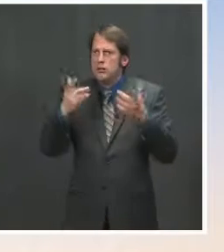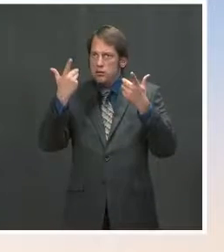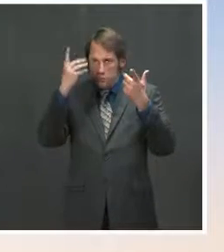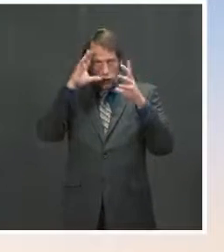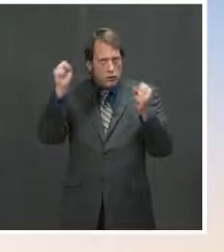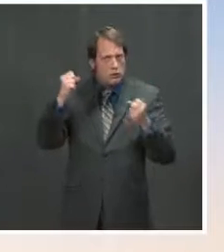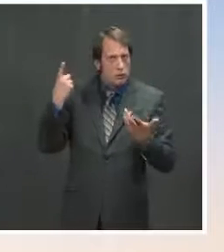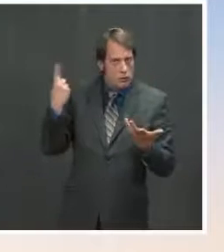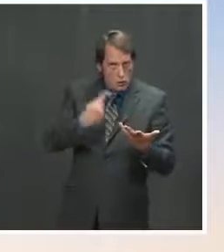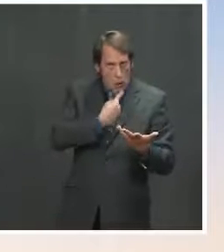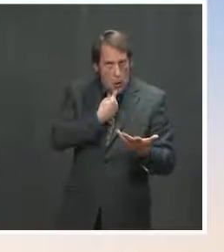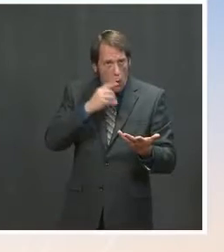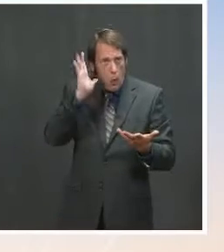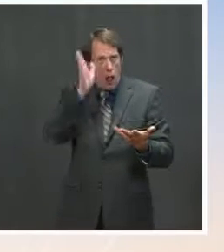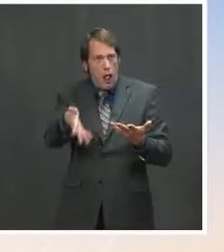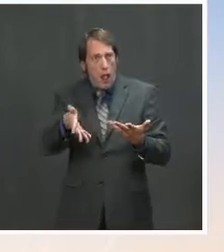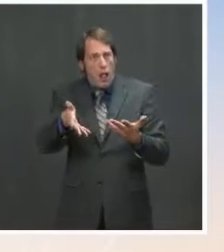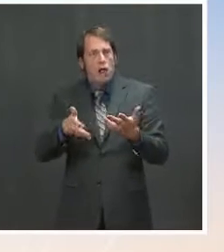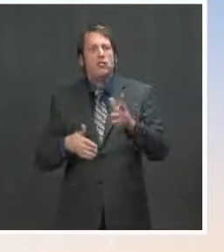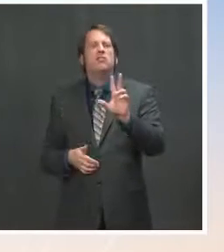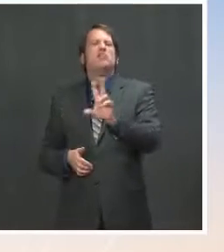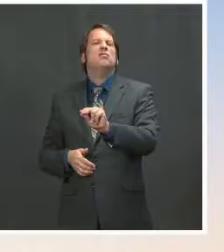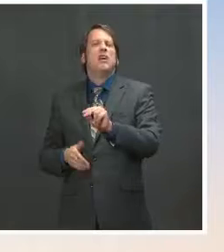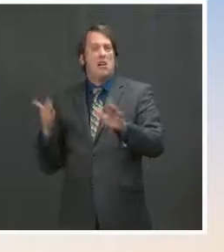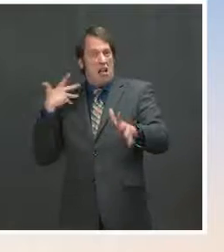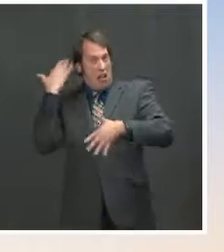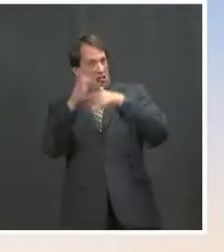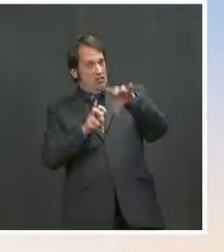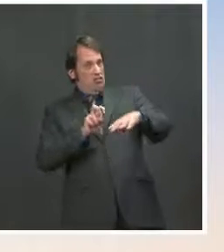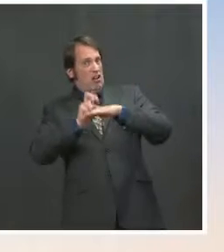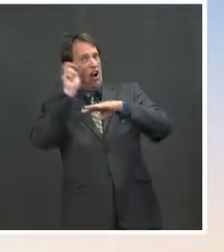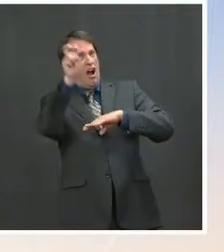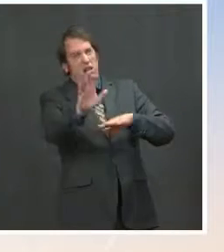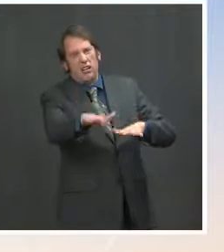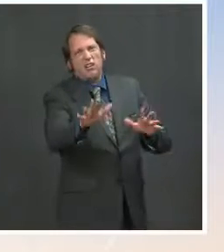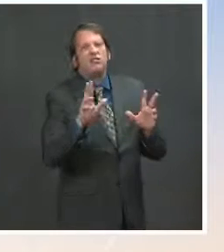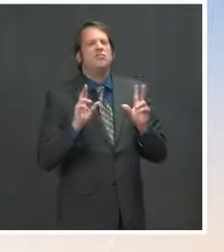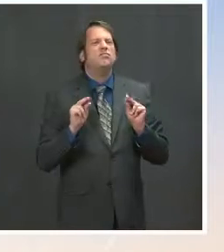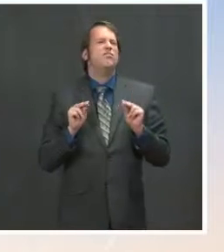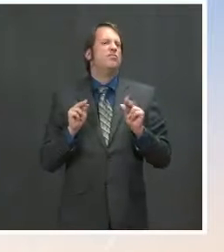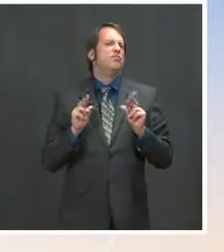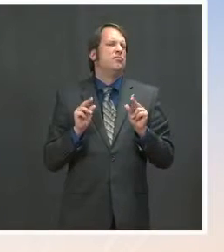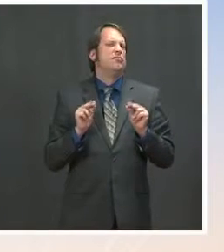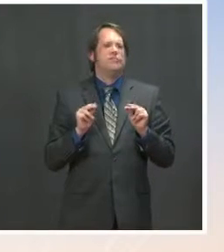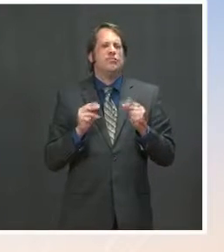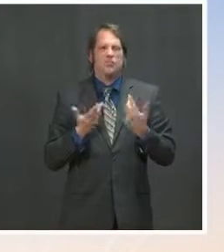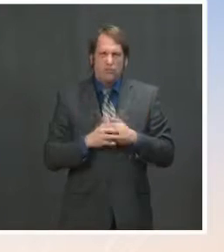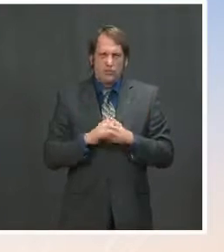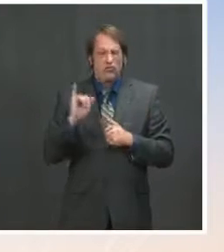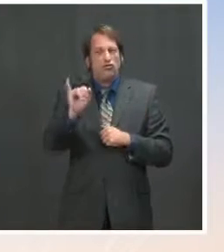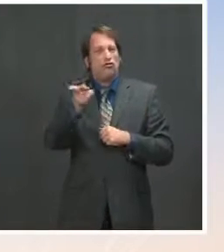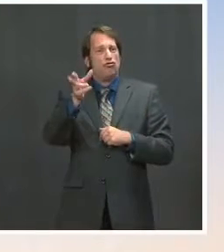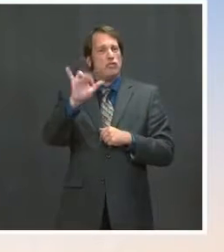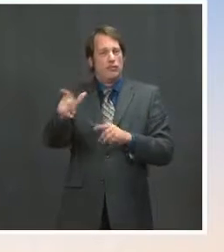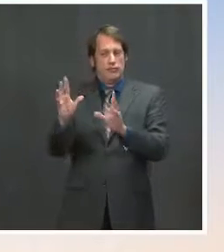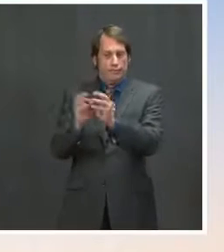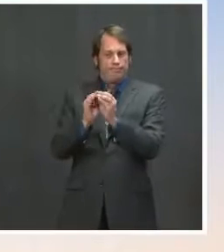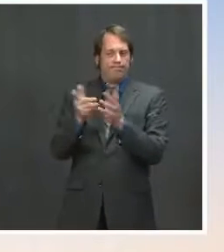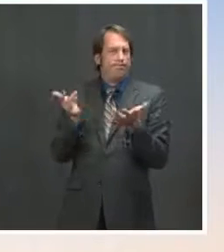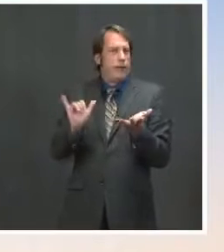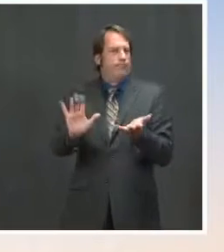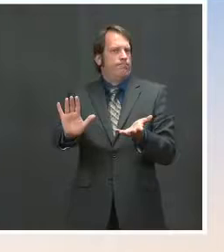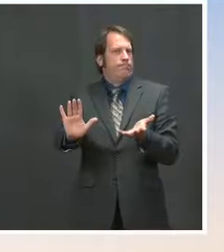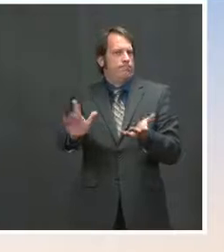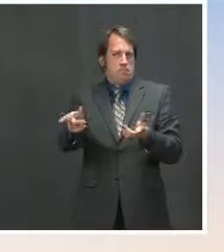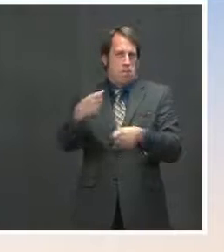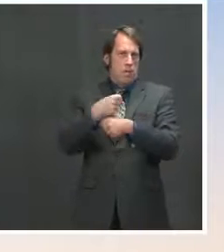jury, the legal process and the jury making their deliberations. Caitlin, and when the jury makes their